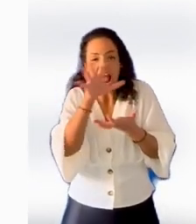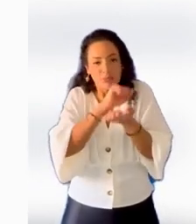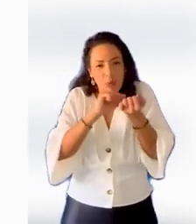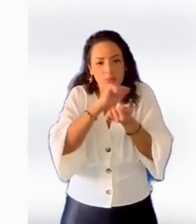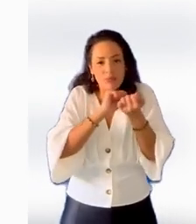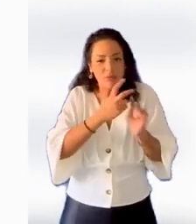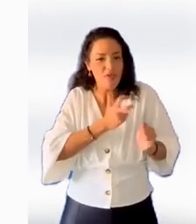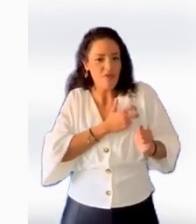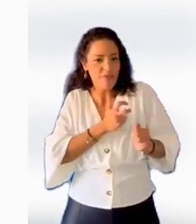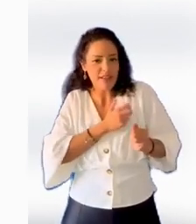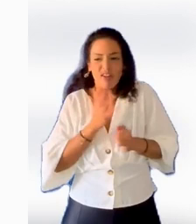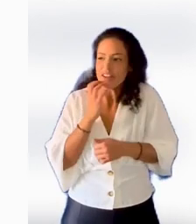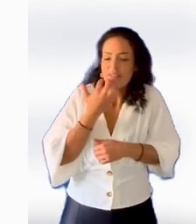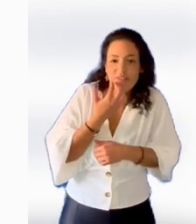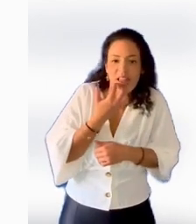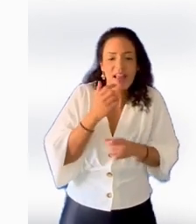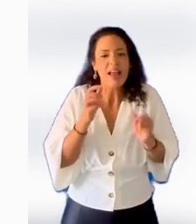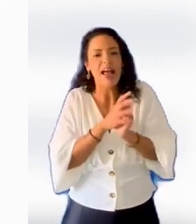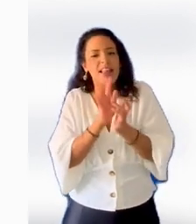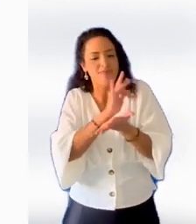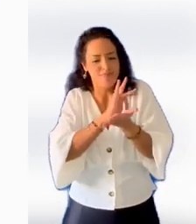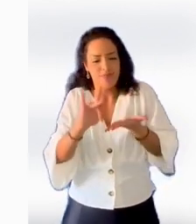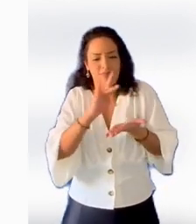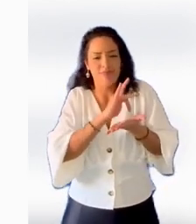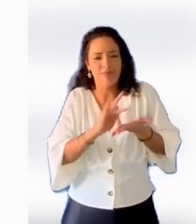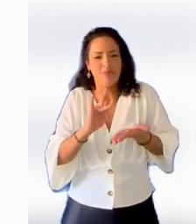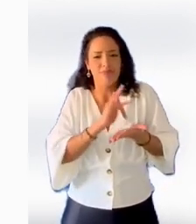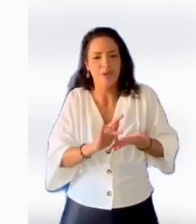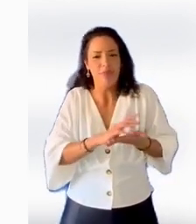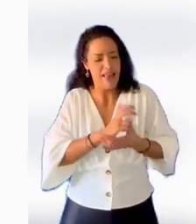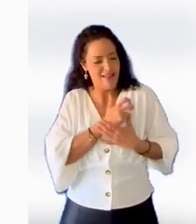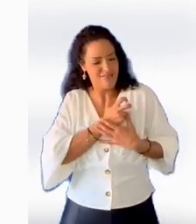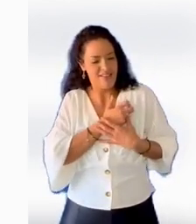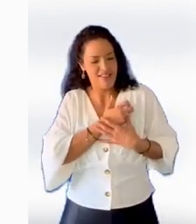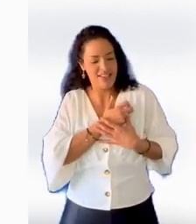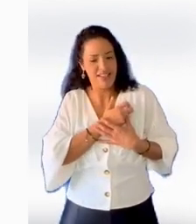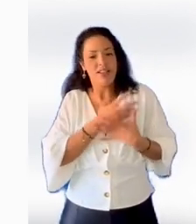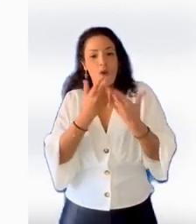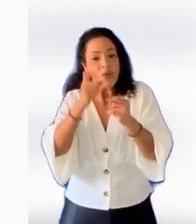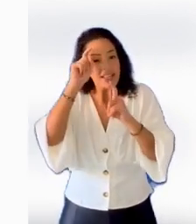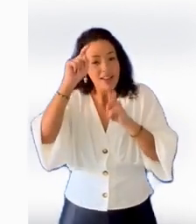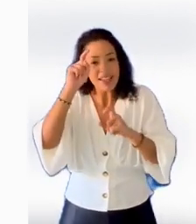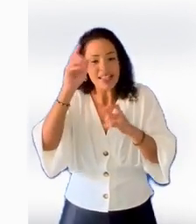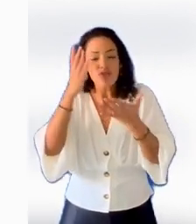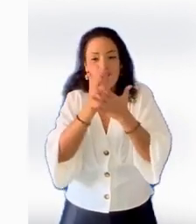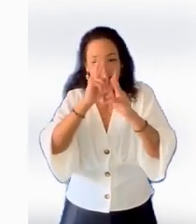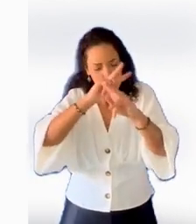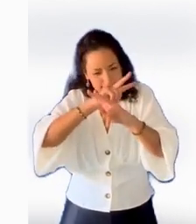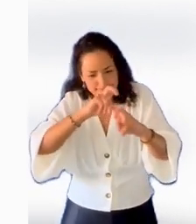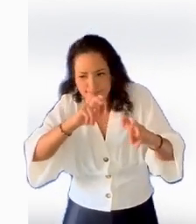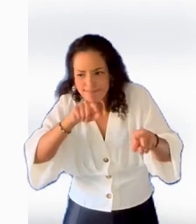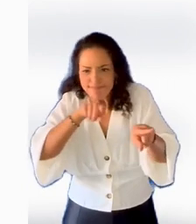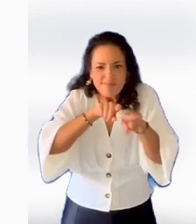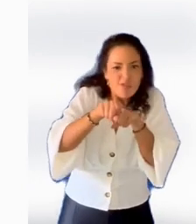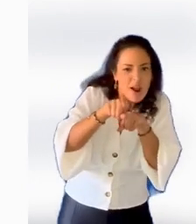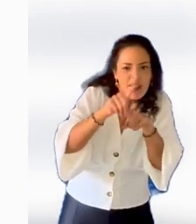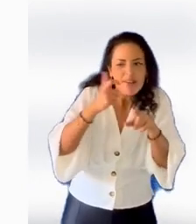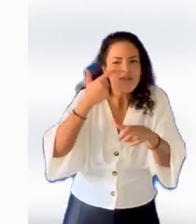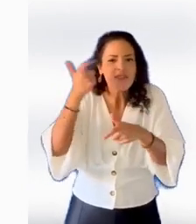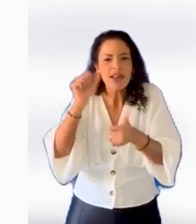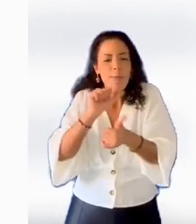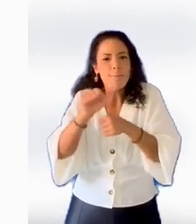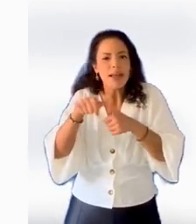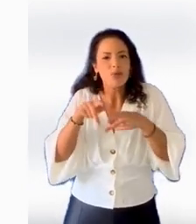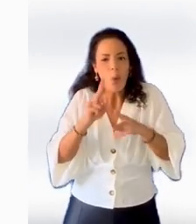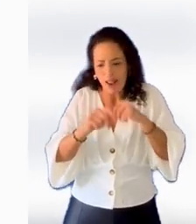anxieties instead as a way of eliminating them. As with all of these ideas, it's about exploration and experimenting to find an approach which is